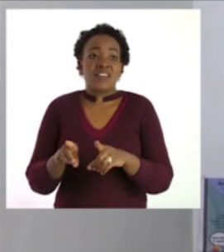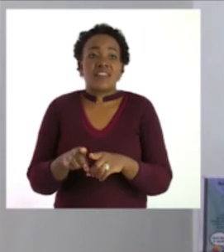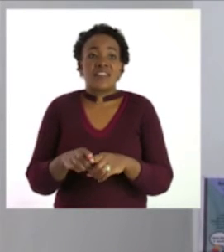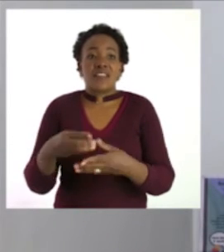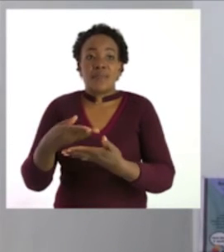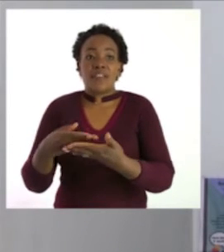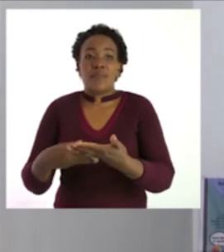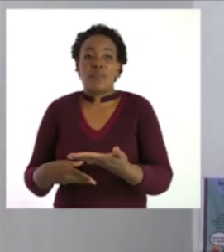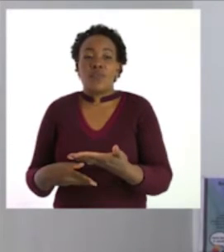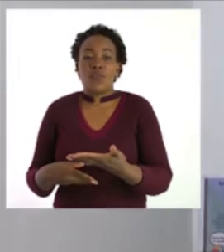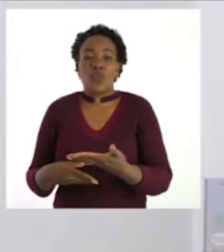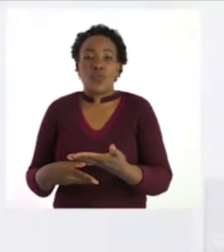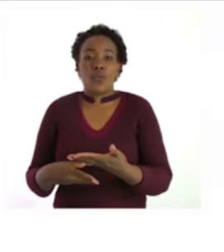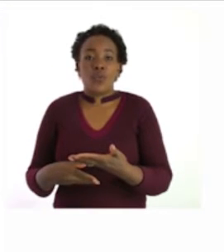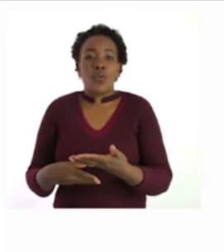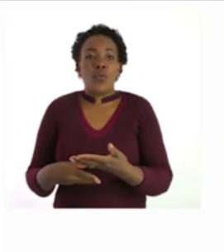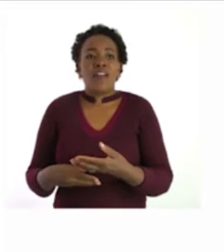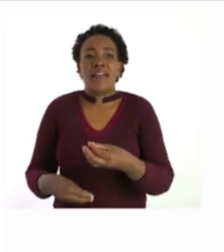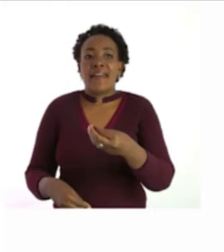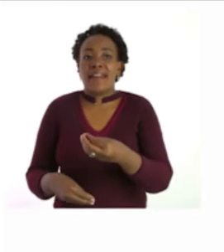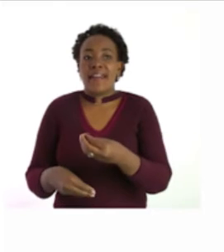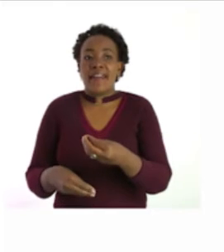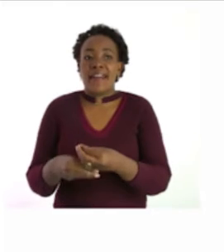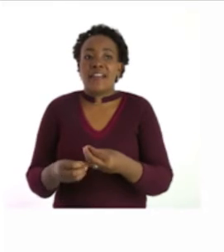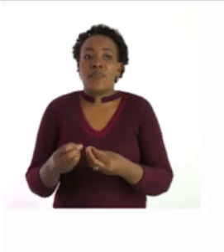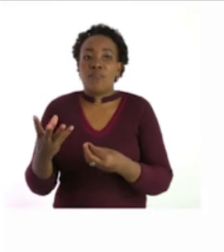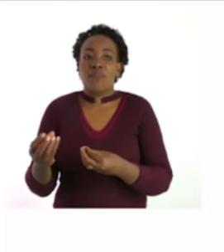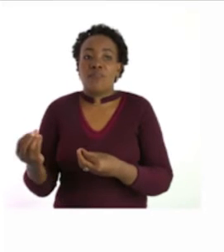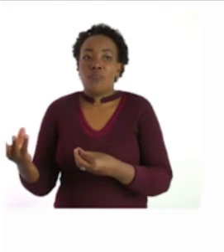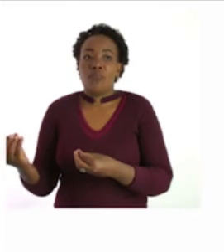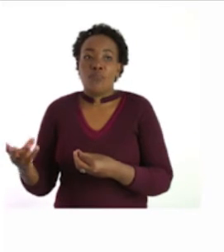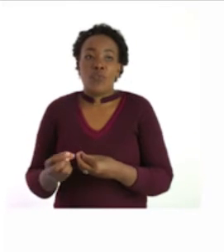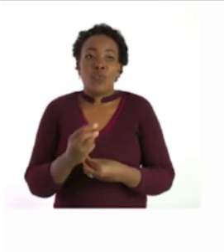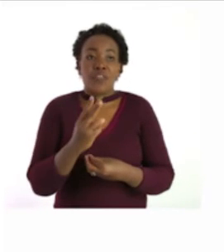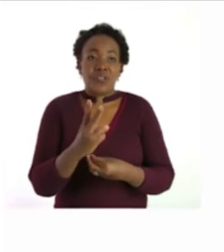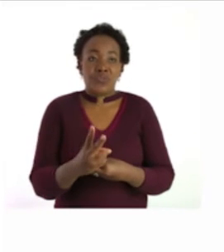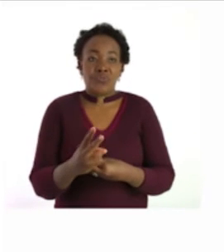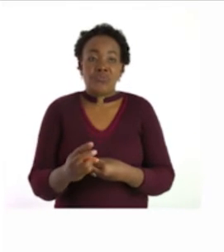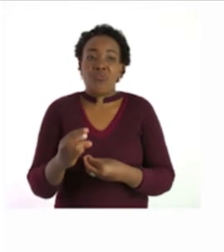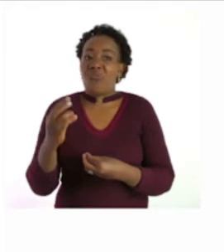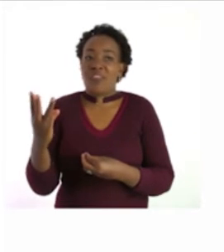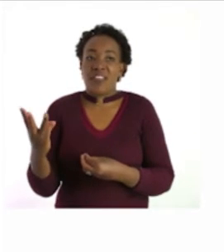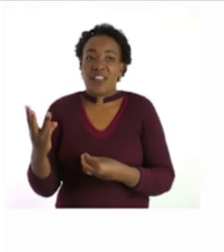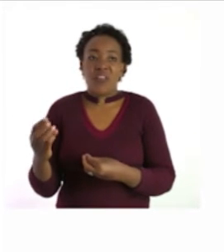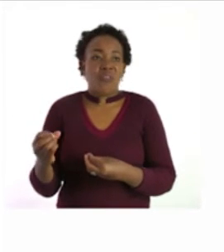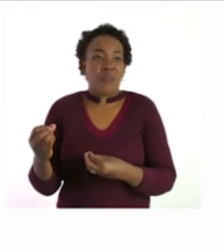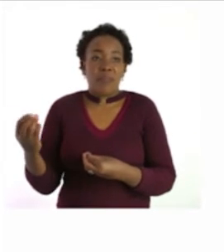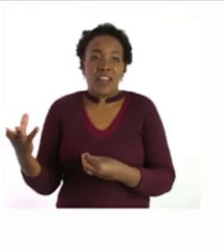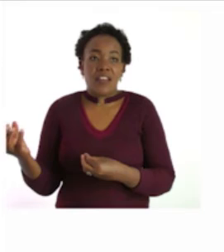booklet, making more than one. So there will be two, there can be three,